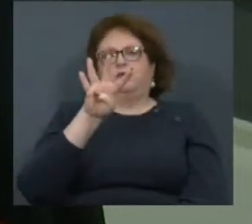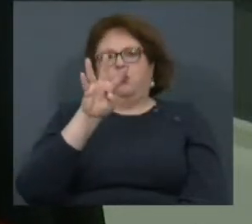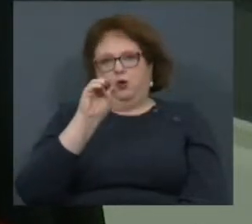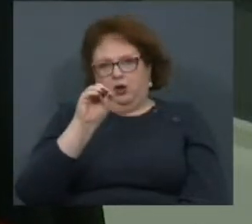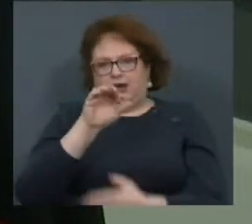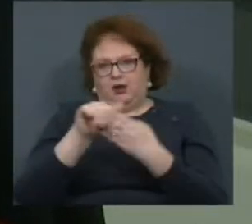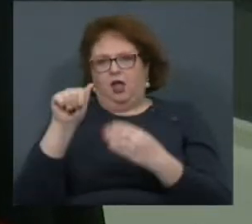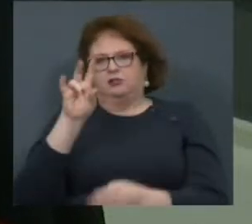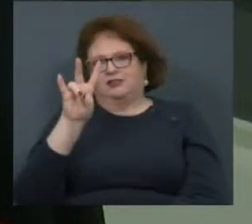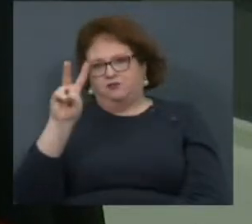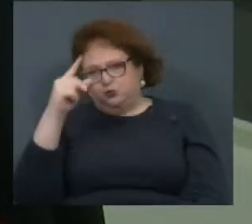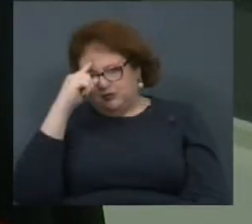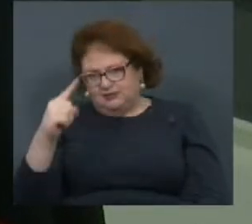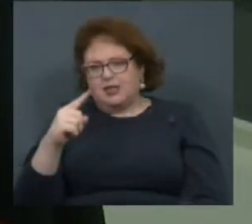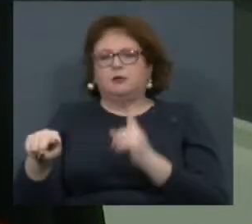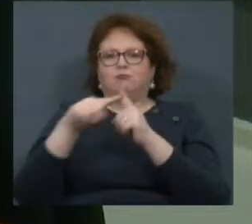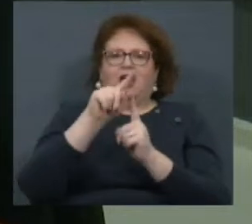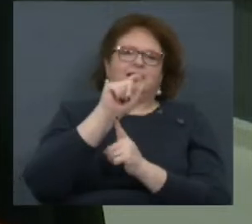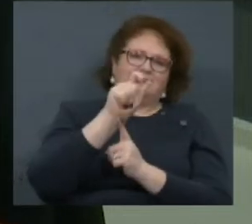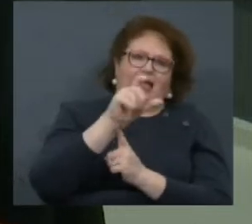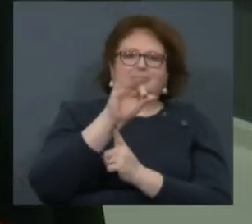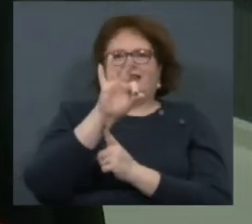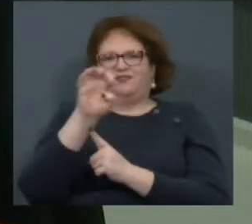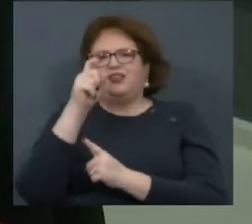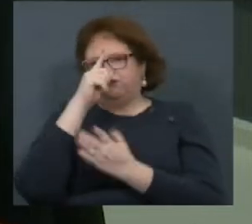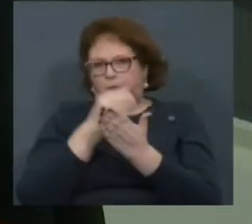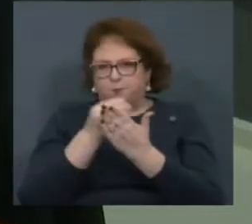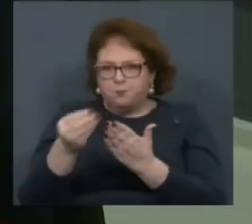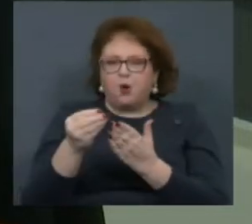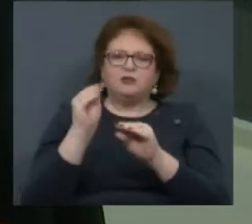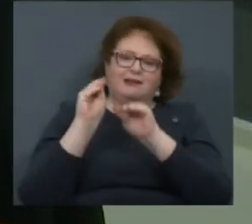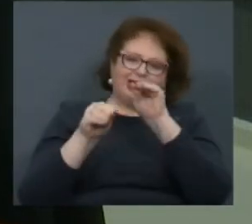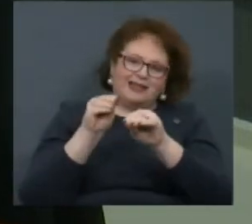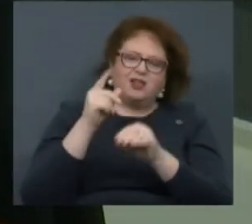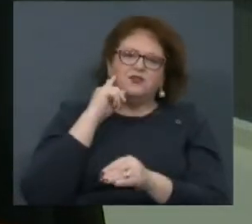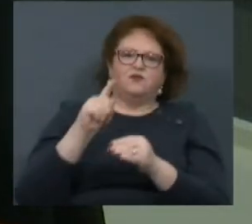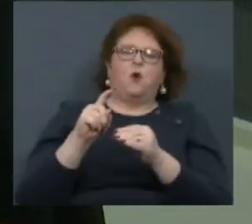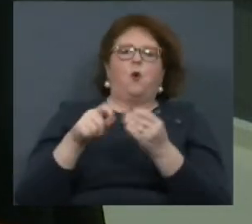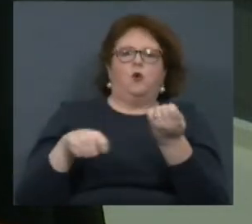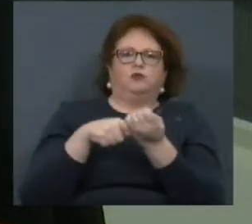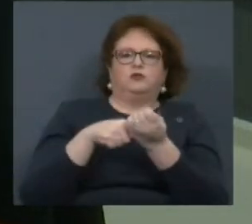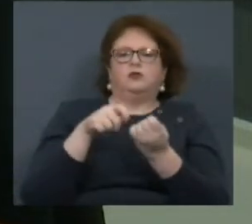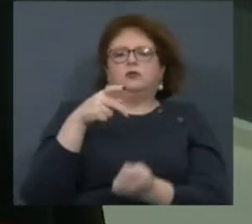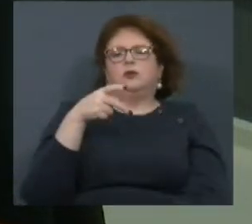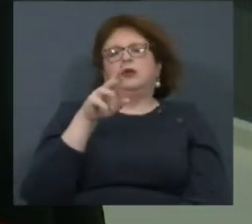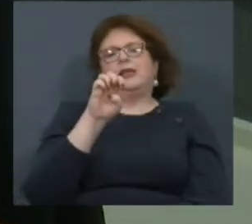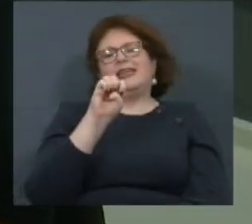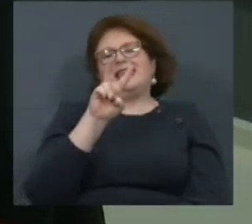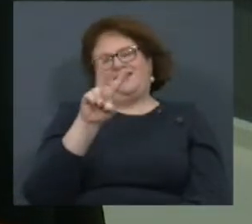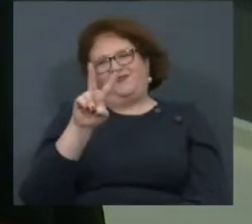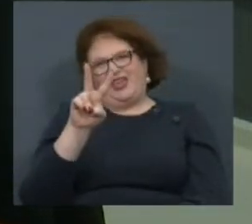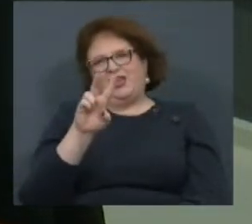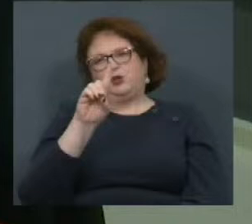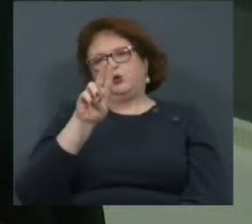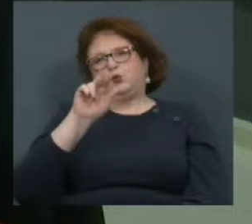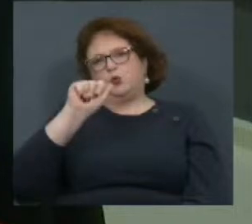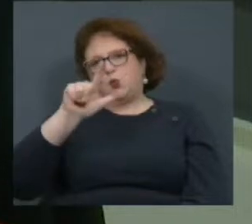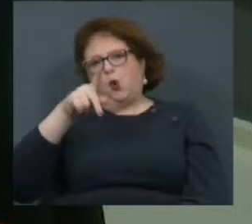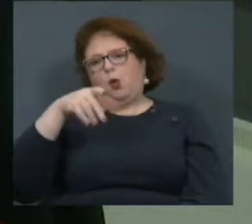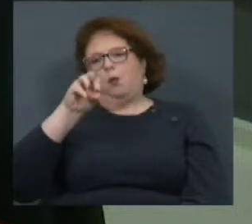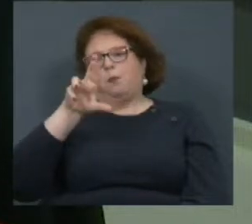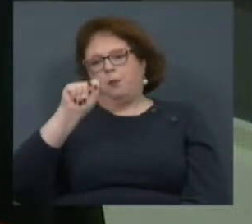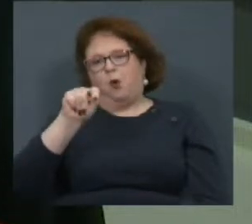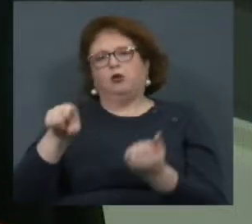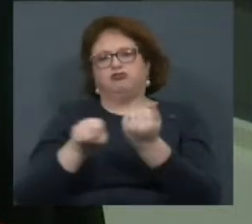$73,840.72 plus applicable taxes and fees for the purchase and installation of ChargePoint dual port EV charging stations for the Little Rock Fleet Services